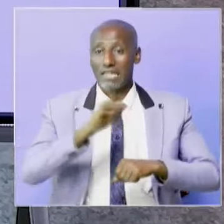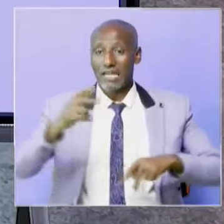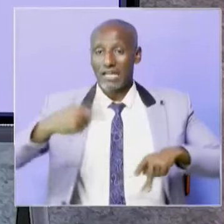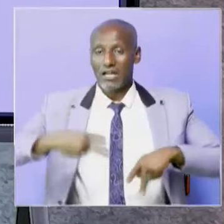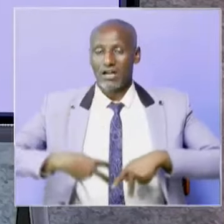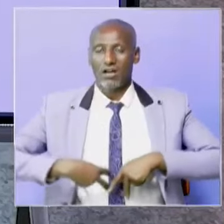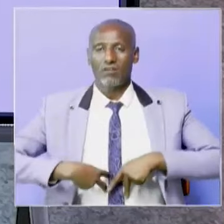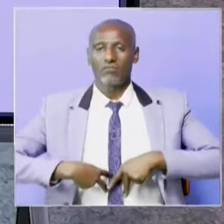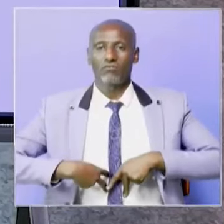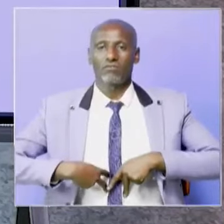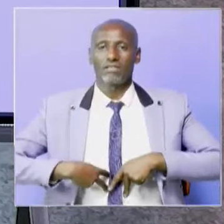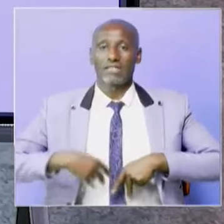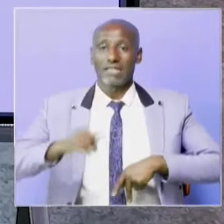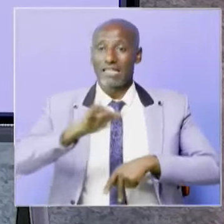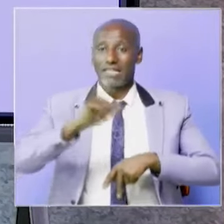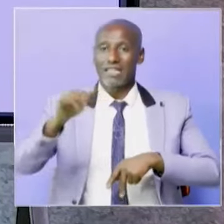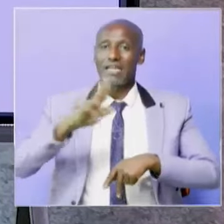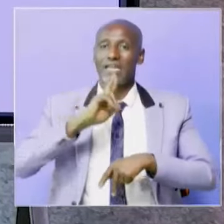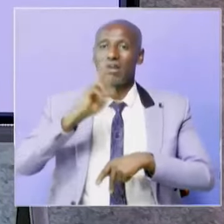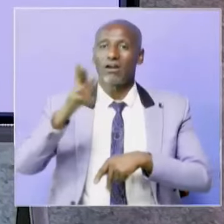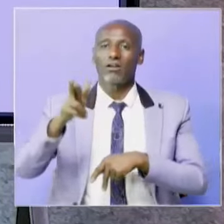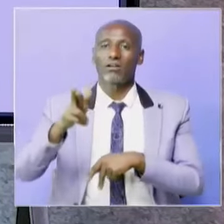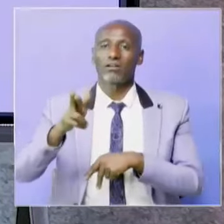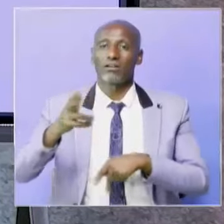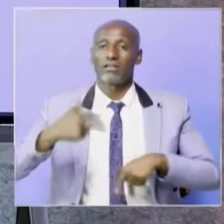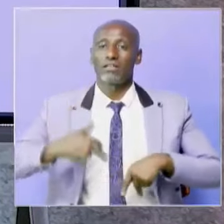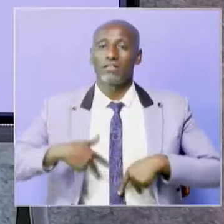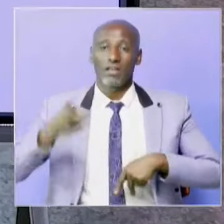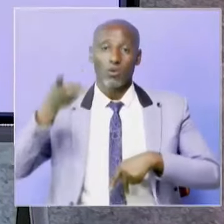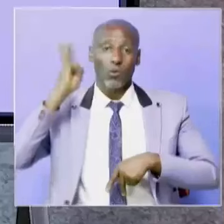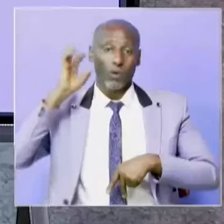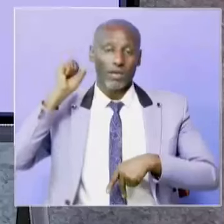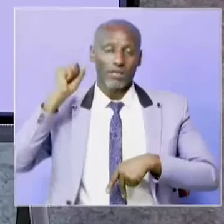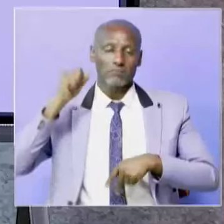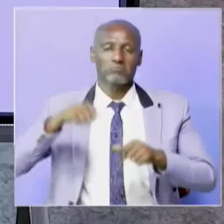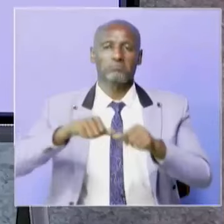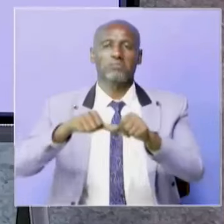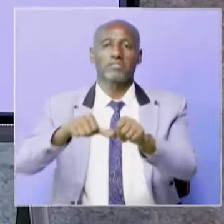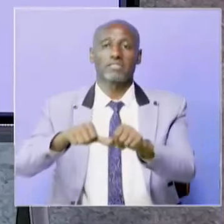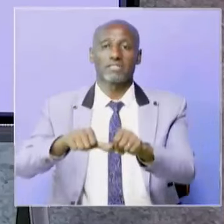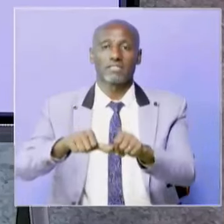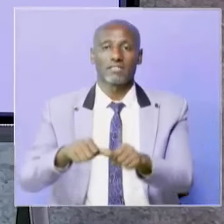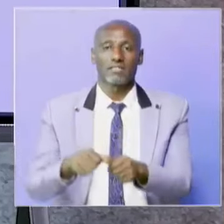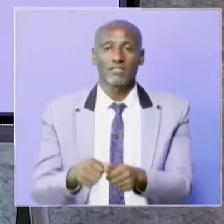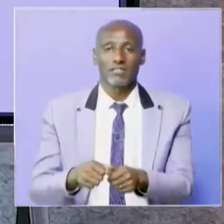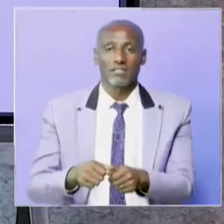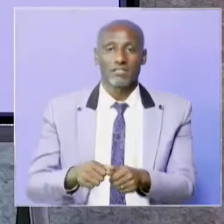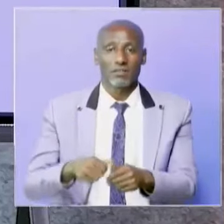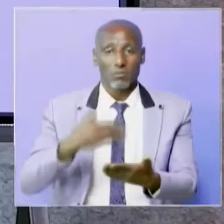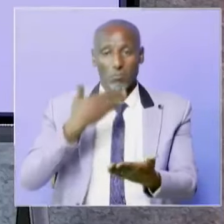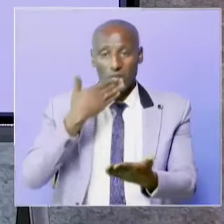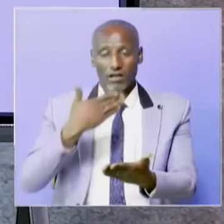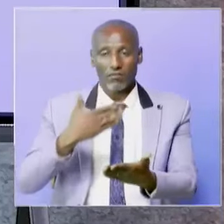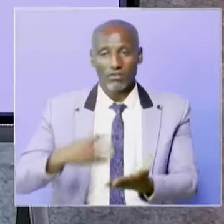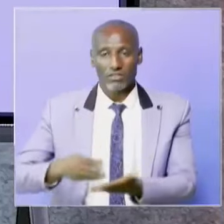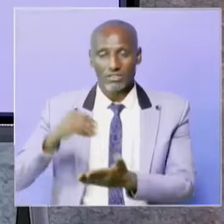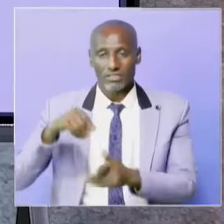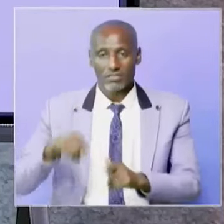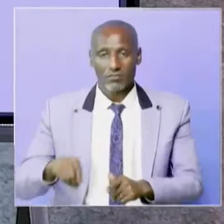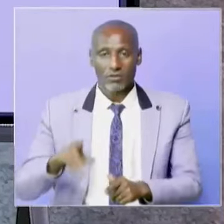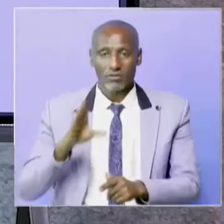they have, they are, they were, and so forth. Isn't it?